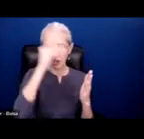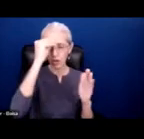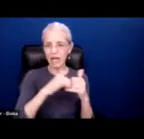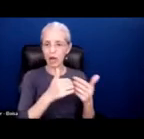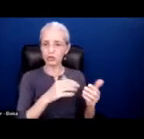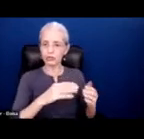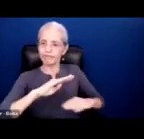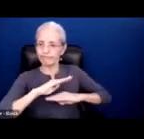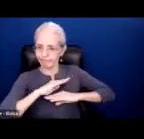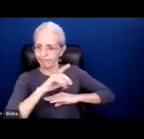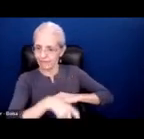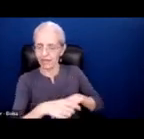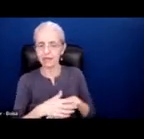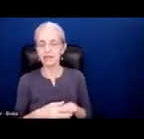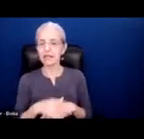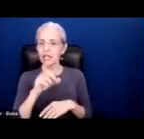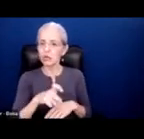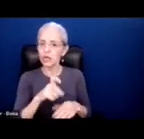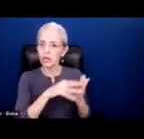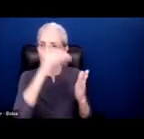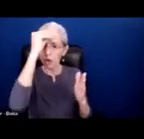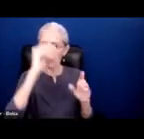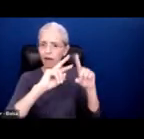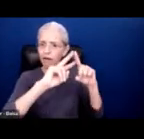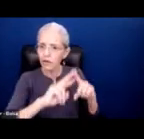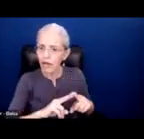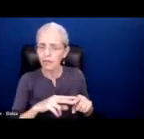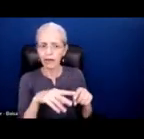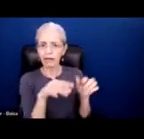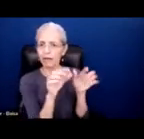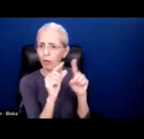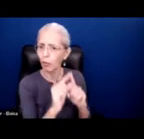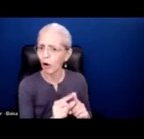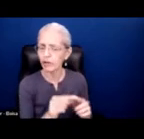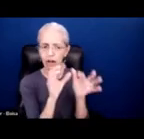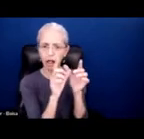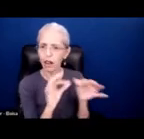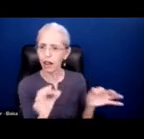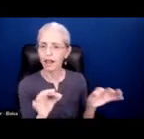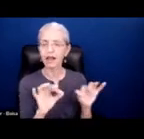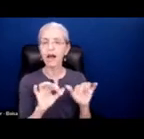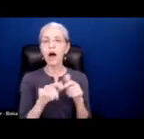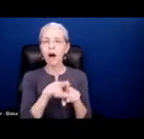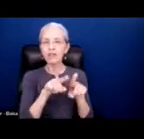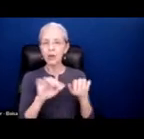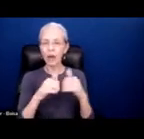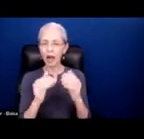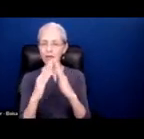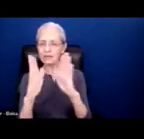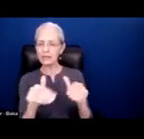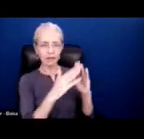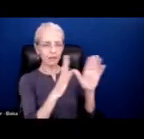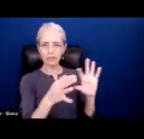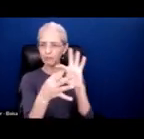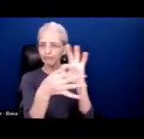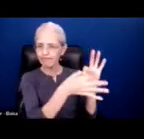that you need to learn their vocabulary and lexicon. And it's also vitally important to understand how they interact. So we have